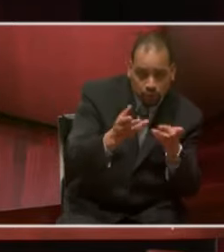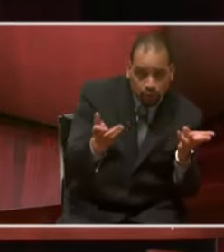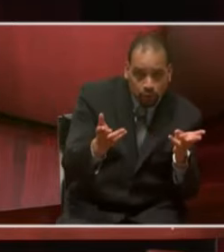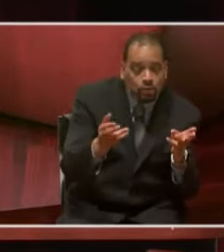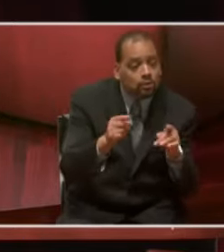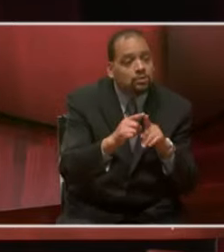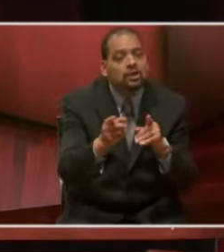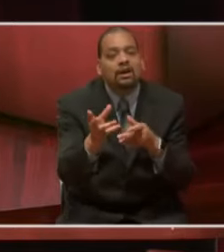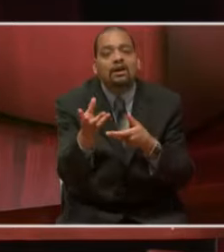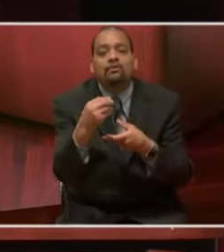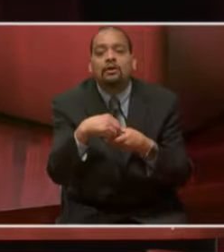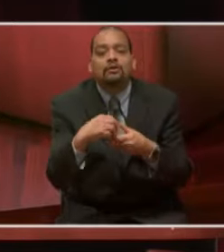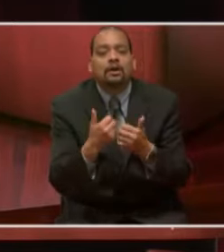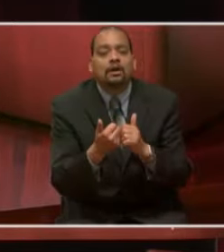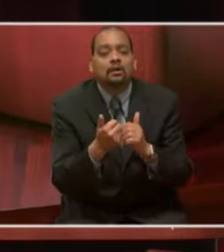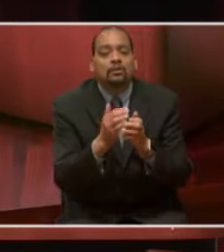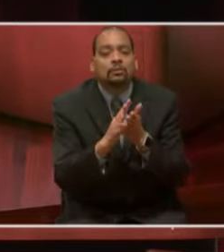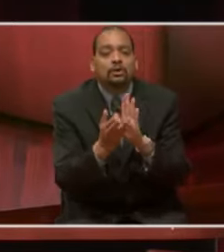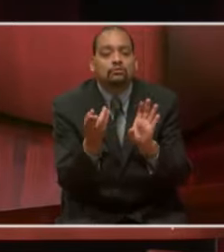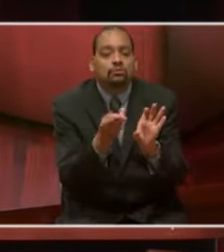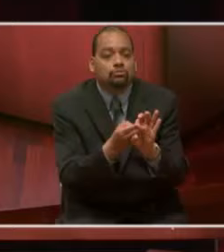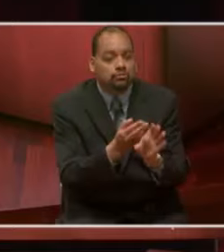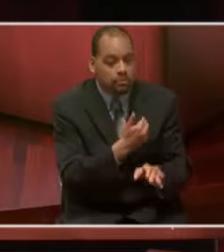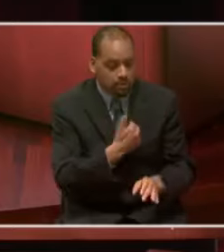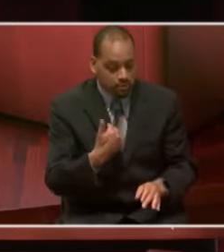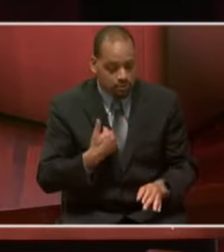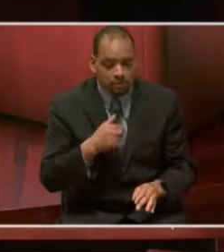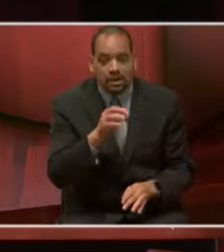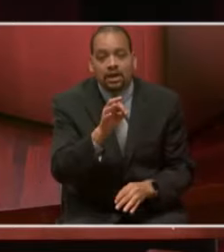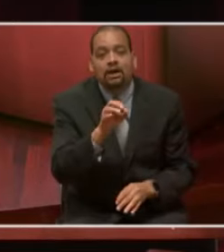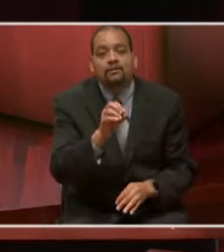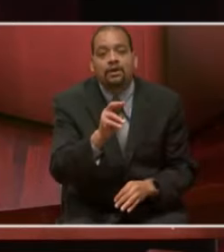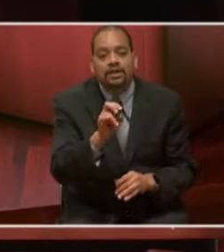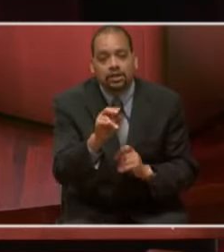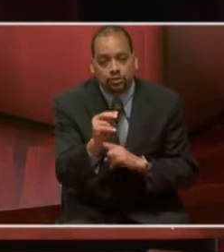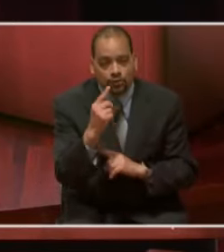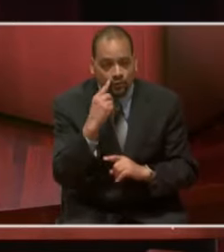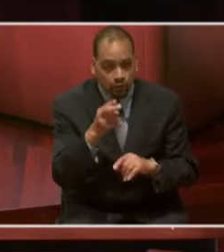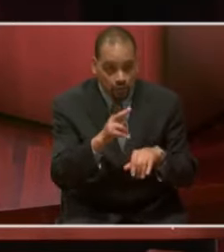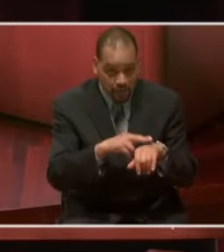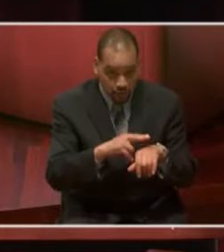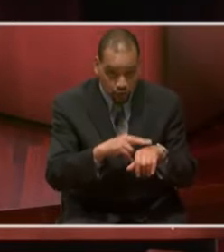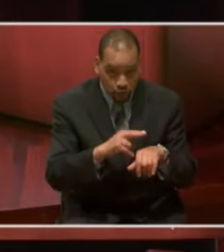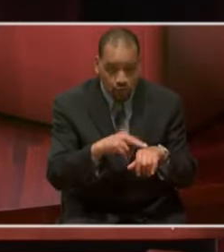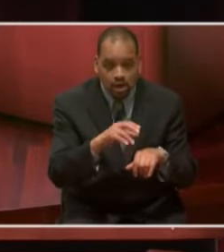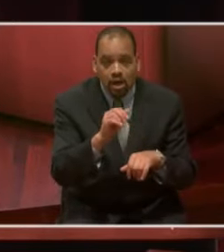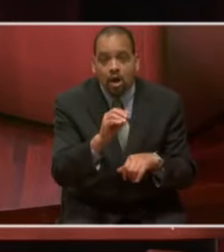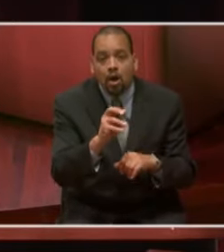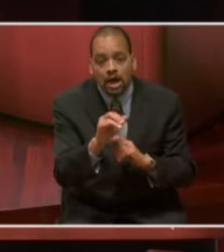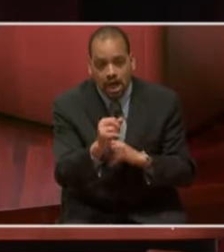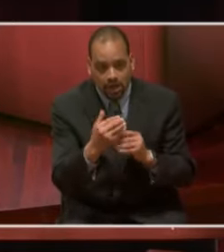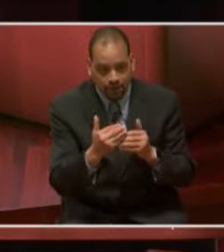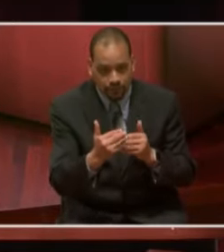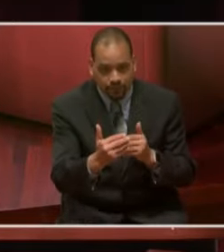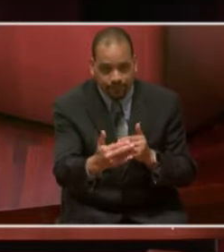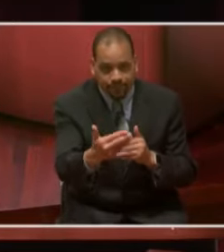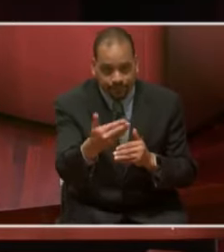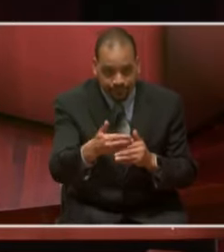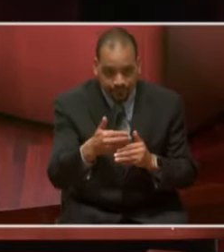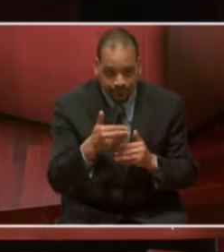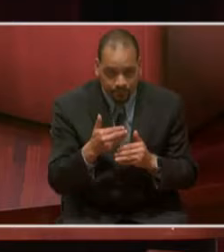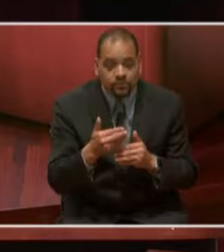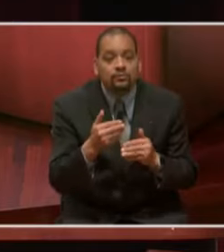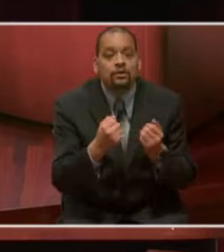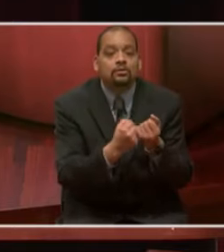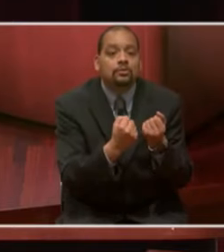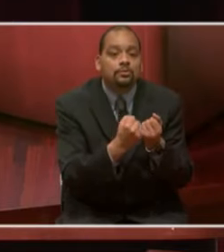in 1963 and the sole surviving speaker. And he helped organize the Bloody Sunday March in